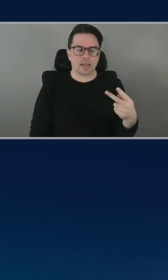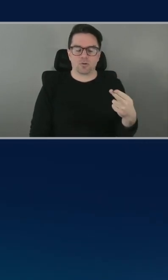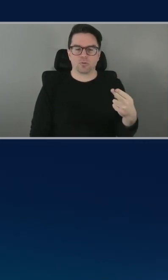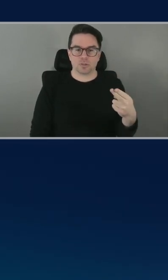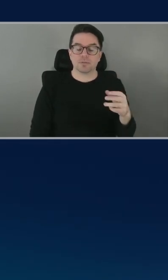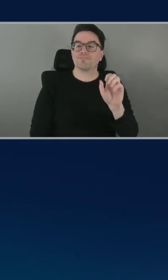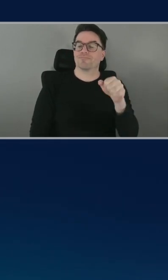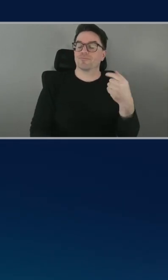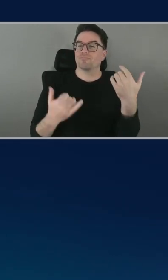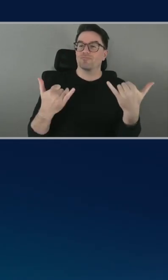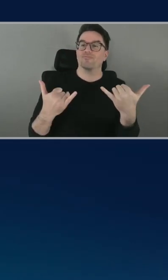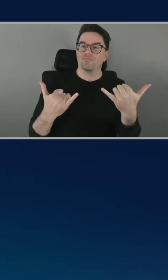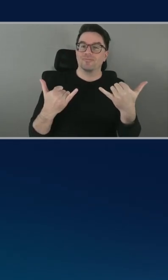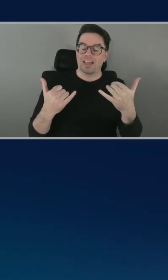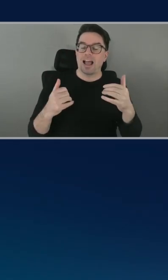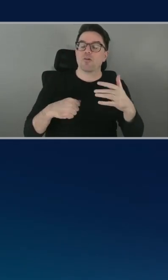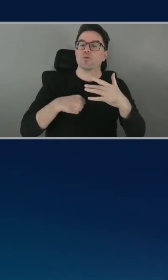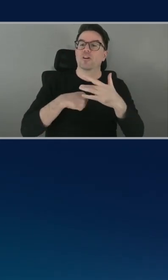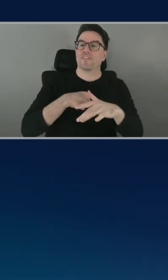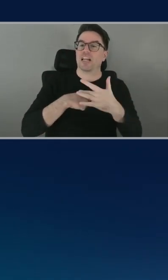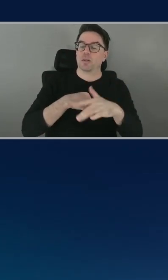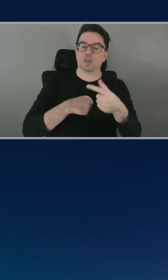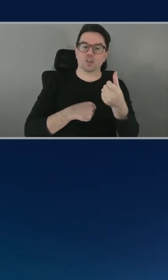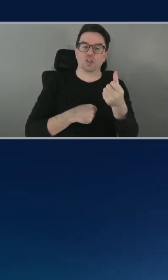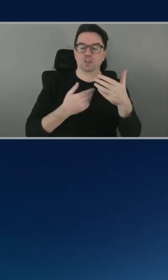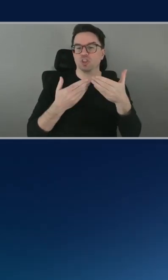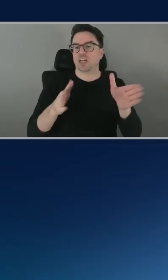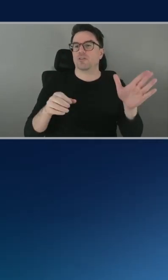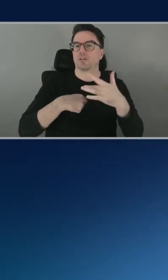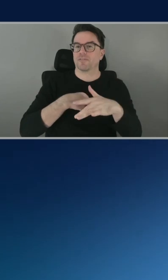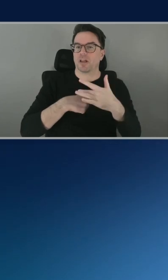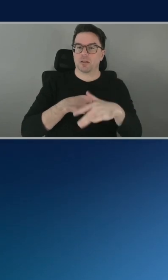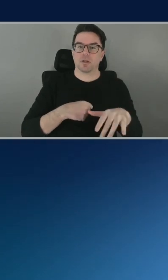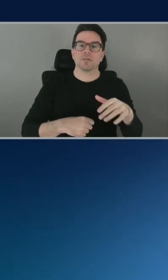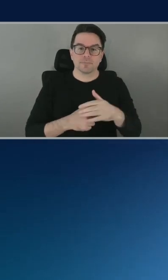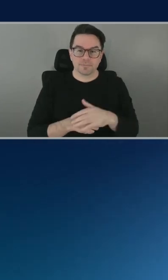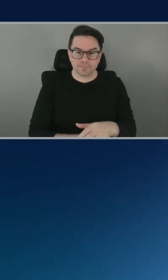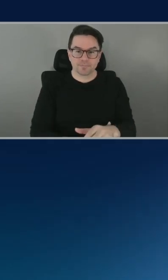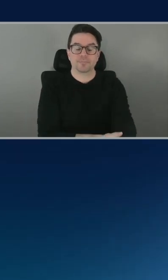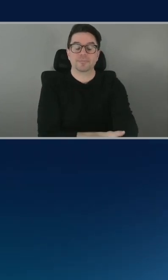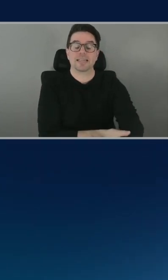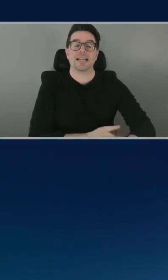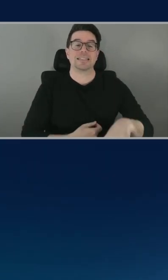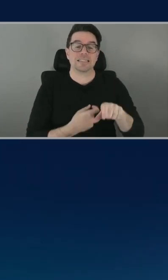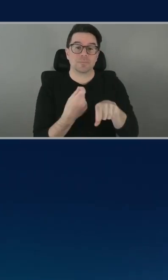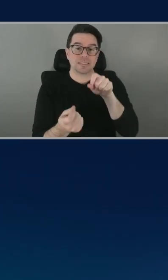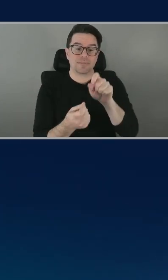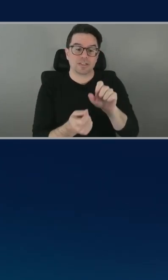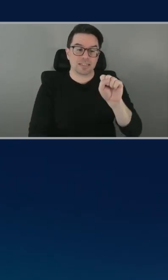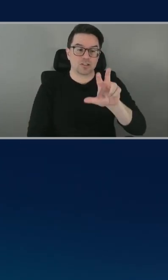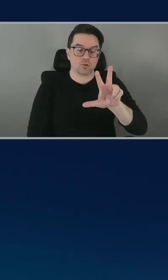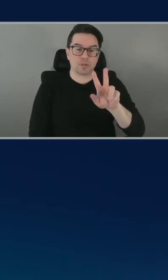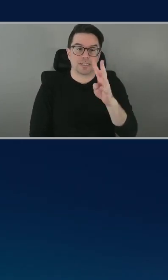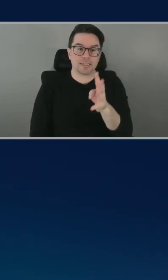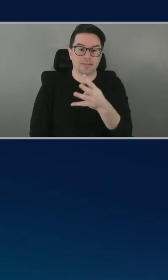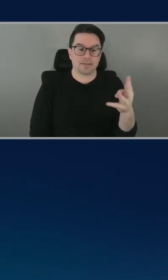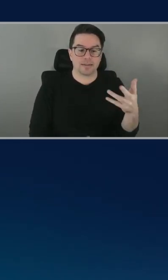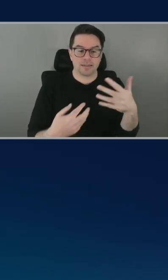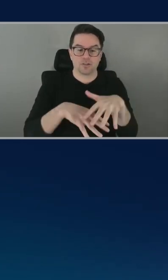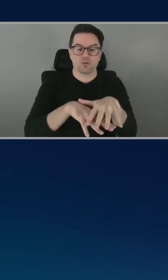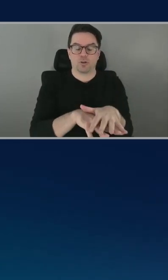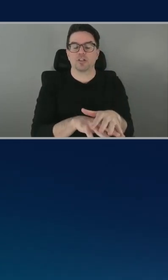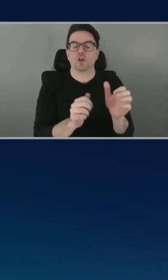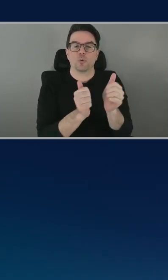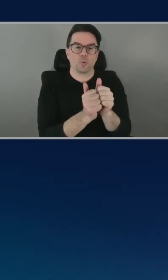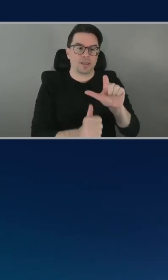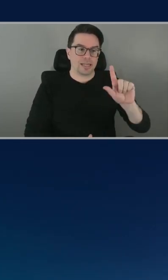available, and so and specifically it's the S3 Tables integration with SageMaker Lakehouse that we made generally available. So that is